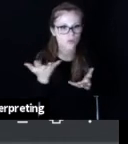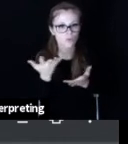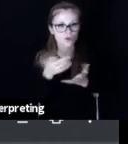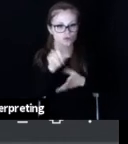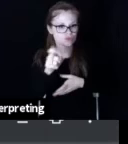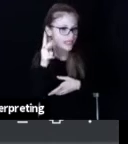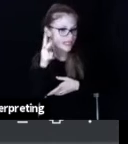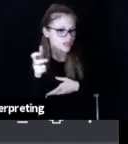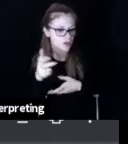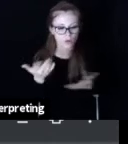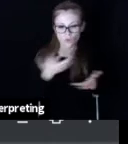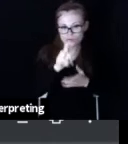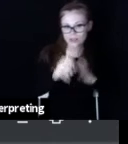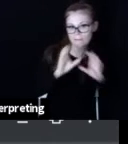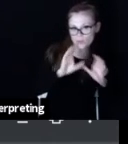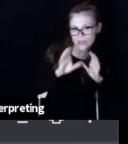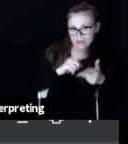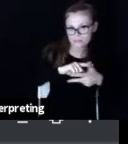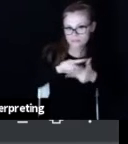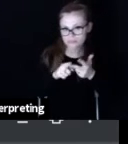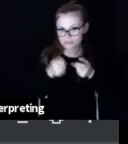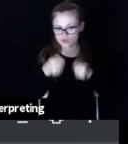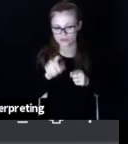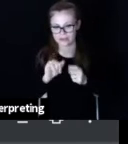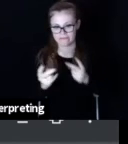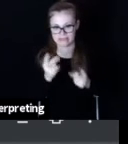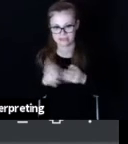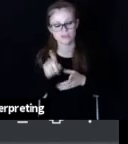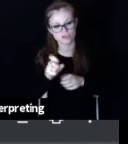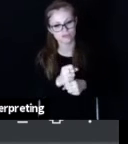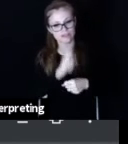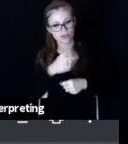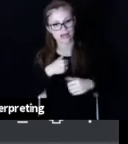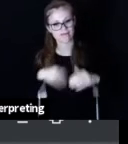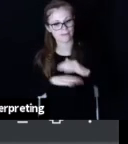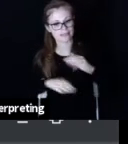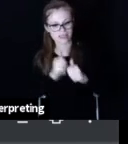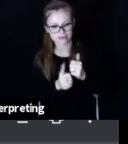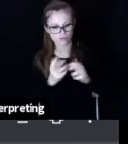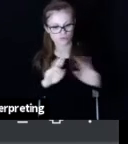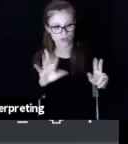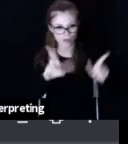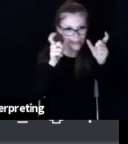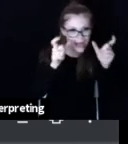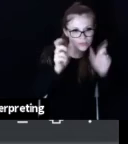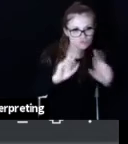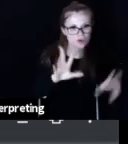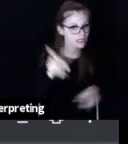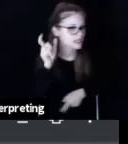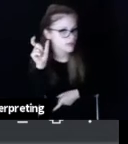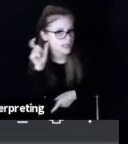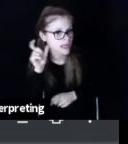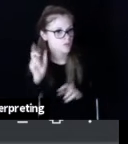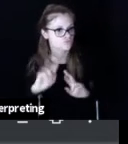So making sure basic things are in place. You've got your glasses ready to go. You've got your hearing aids ready to go if